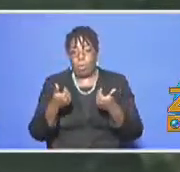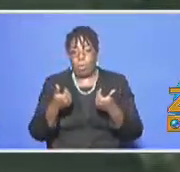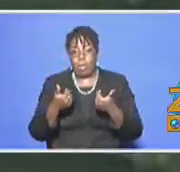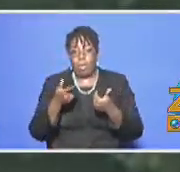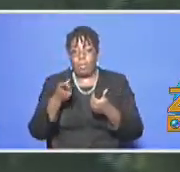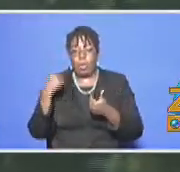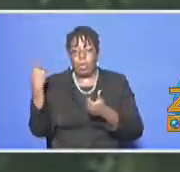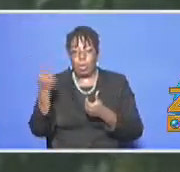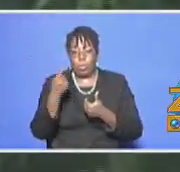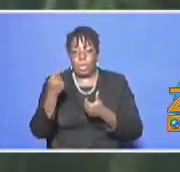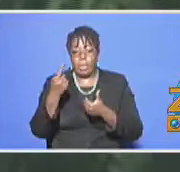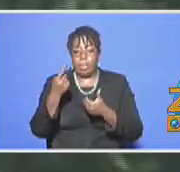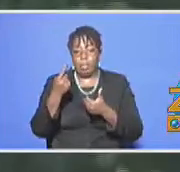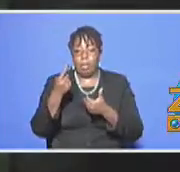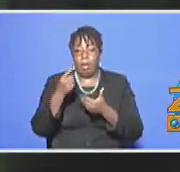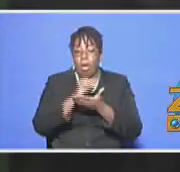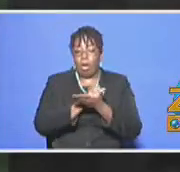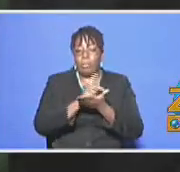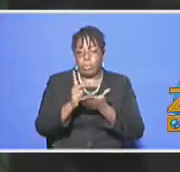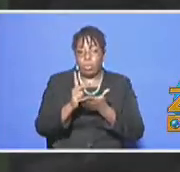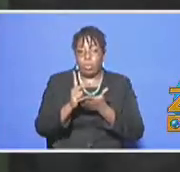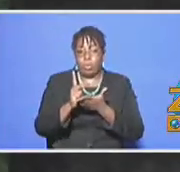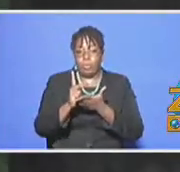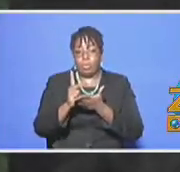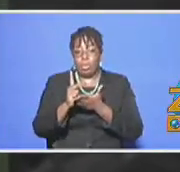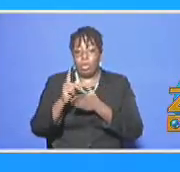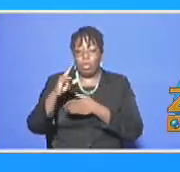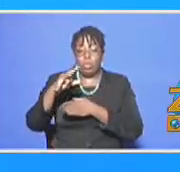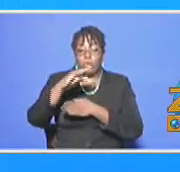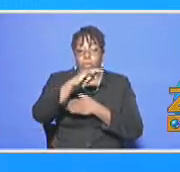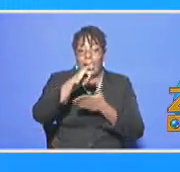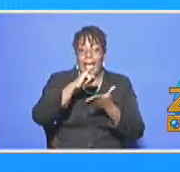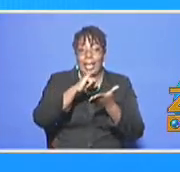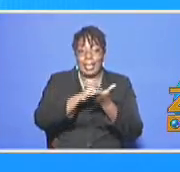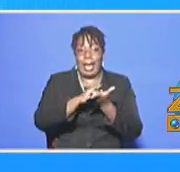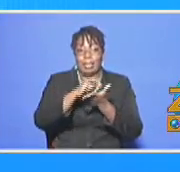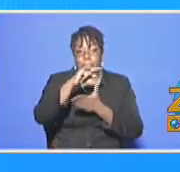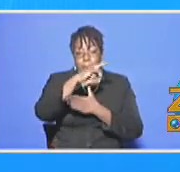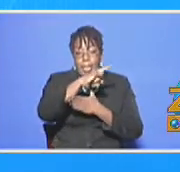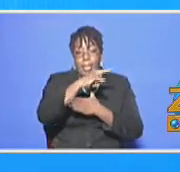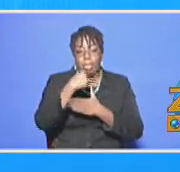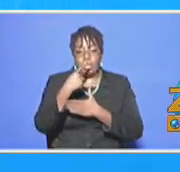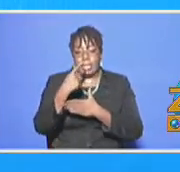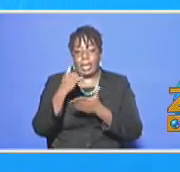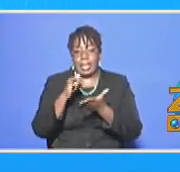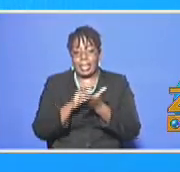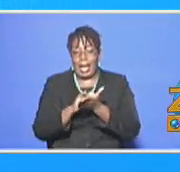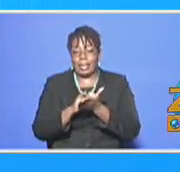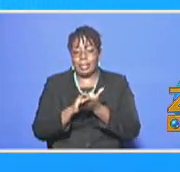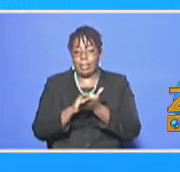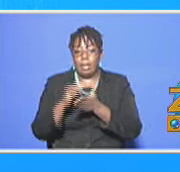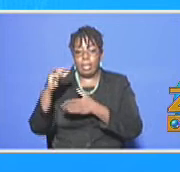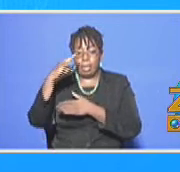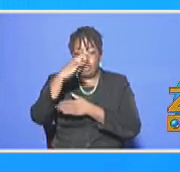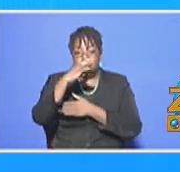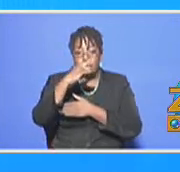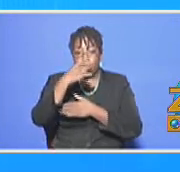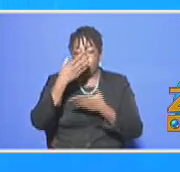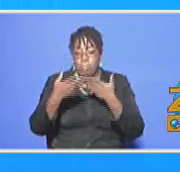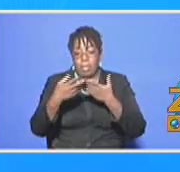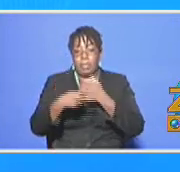the aircraft, and they had the keys. So basically, they were saying that the aircraft was